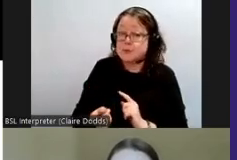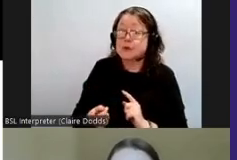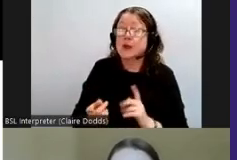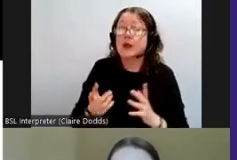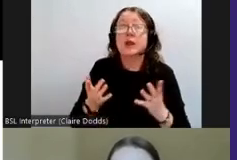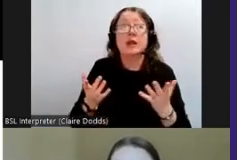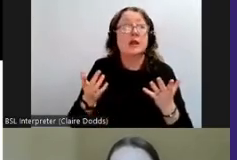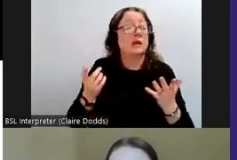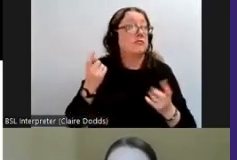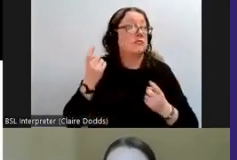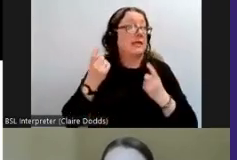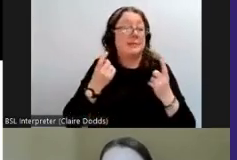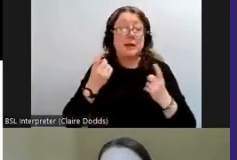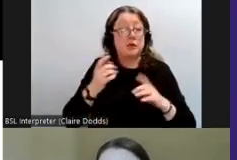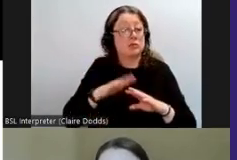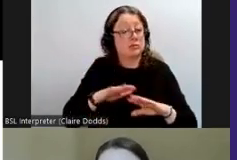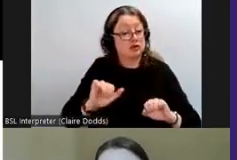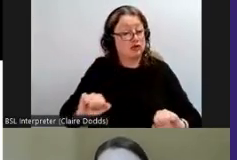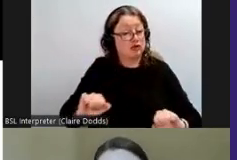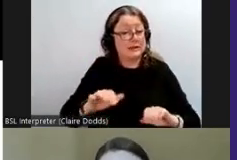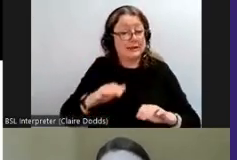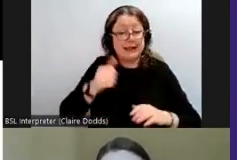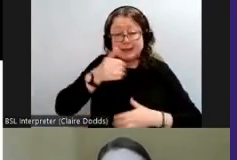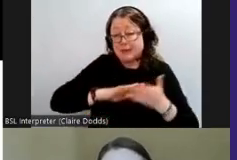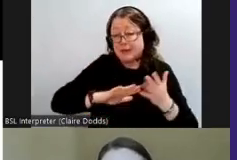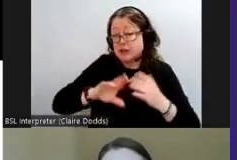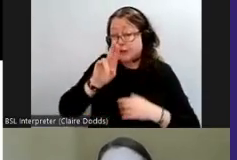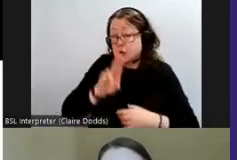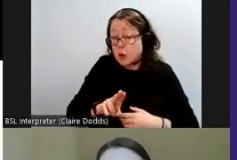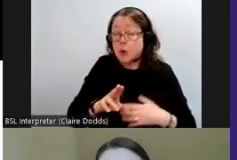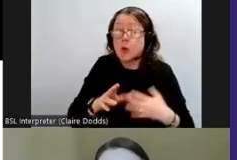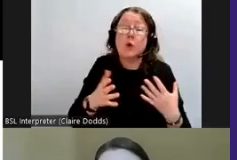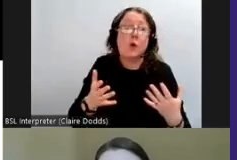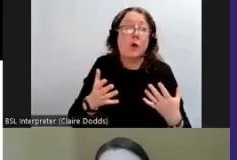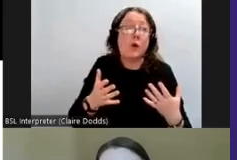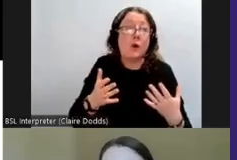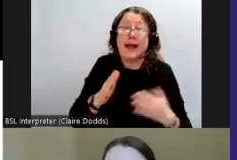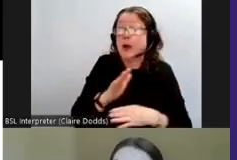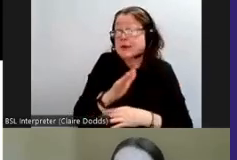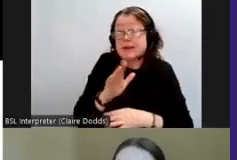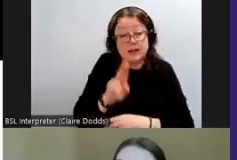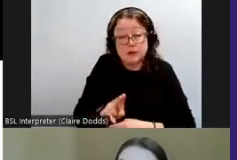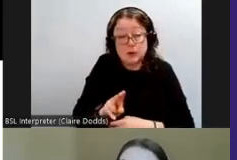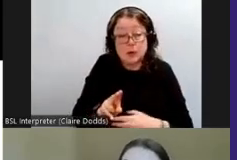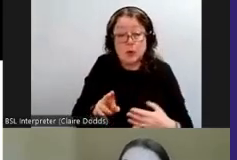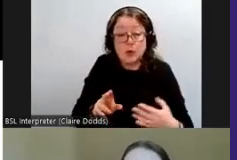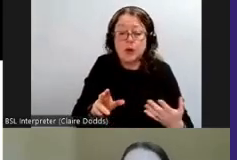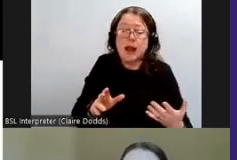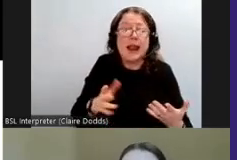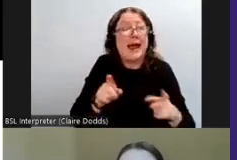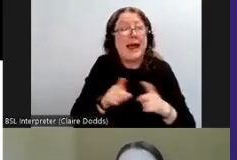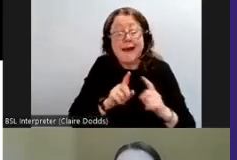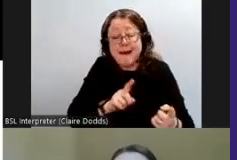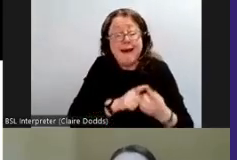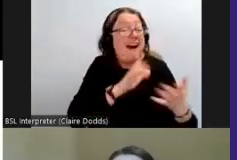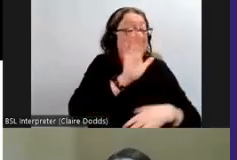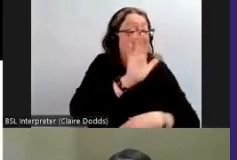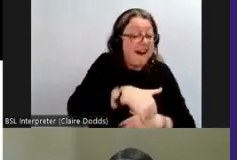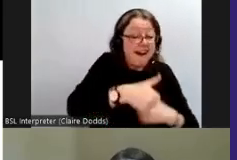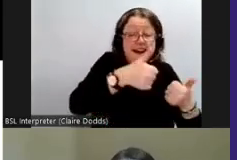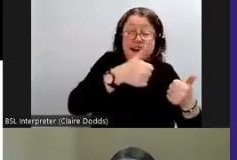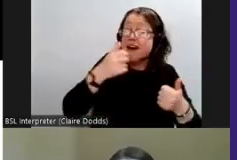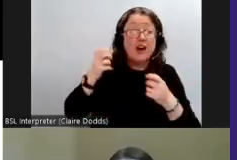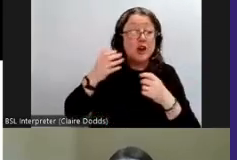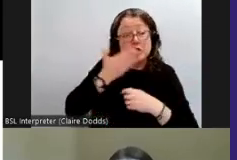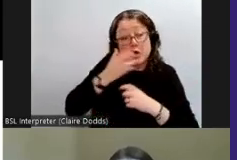even just um, activities they might do outside of school, that natural conversation of what did you get up to over the holidays can be more